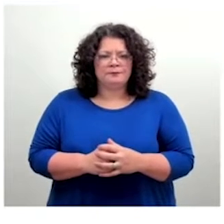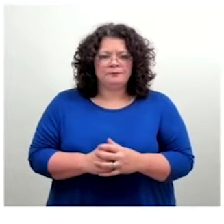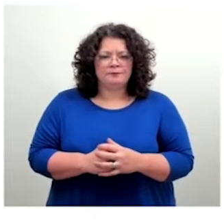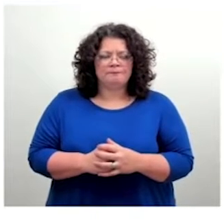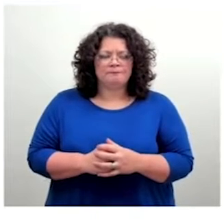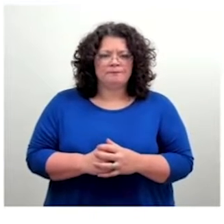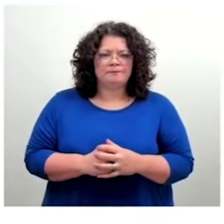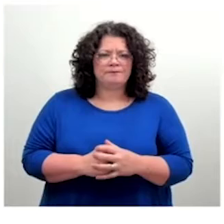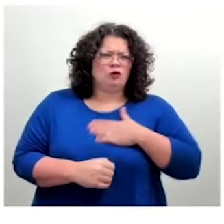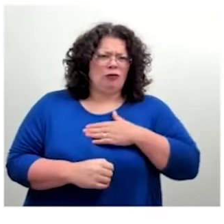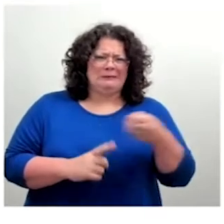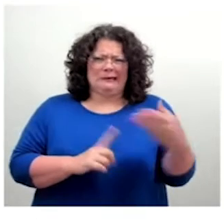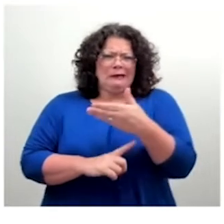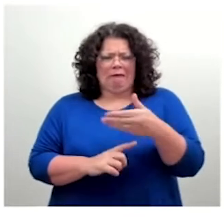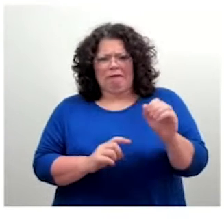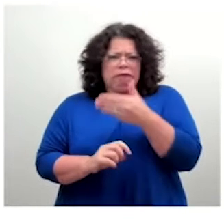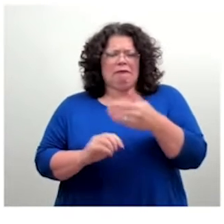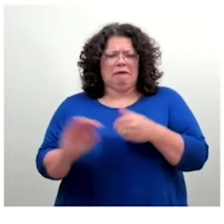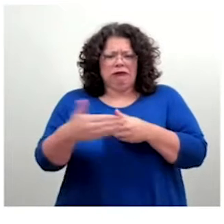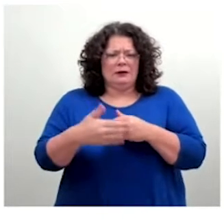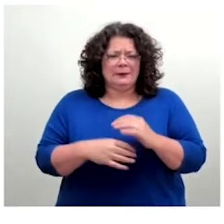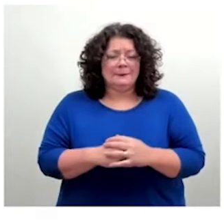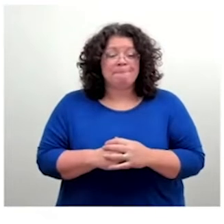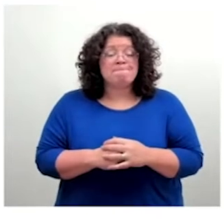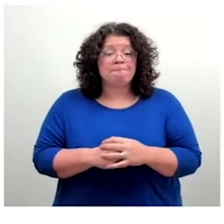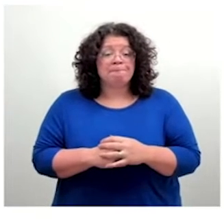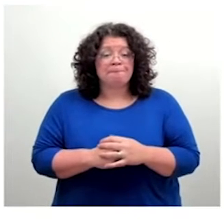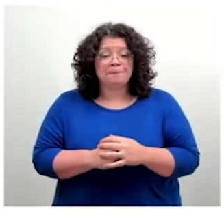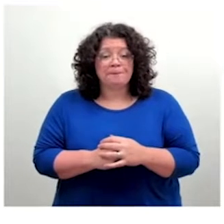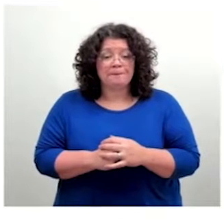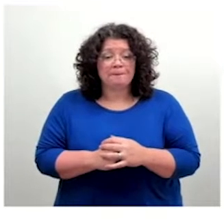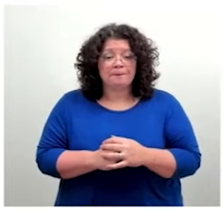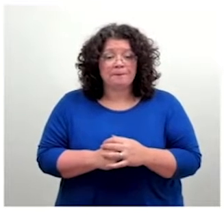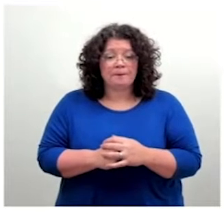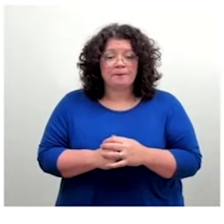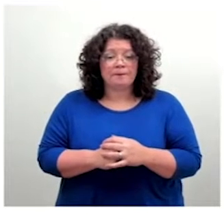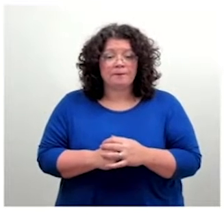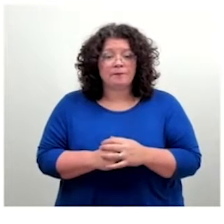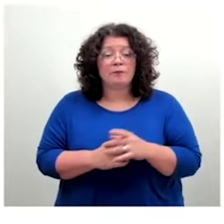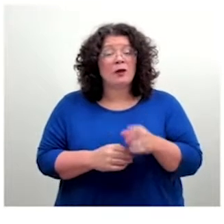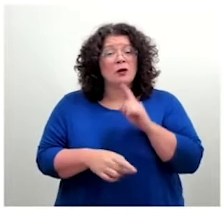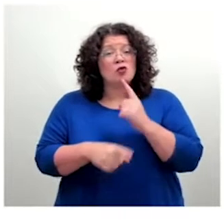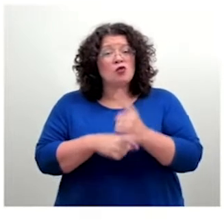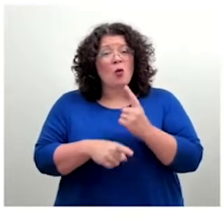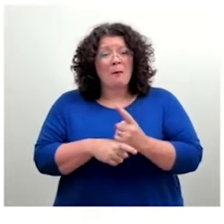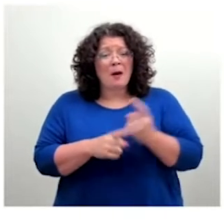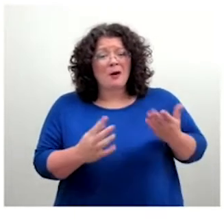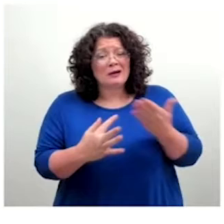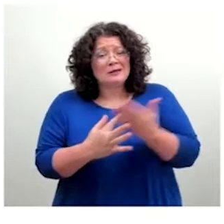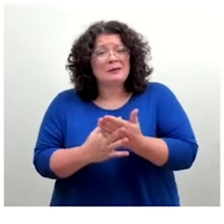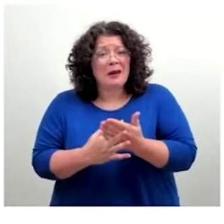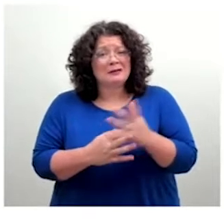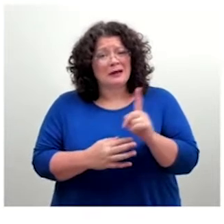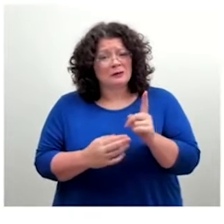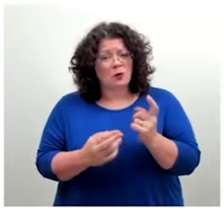in 5 people have a long-term illness, impairment or disability, and many more have a temporary or situational disability. The UK